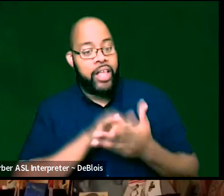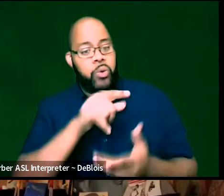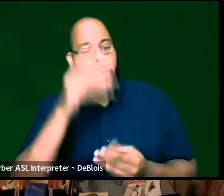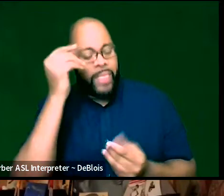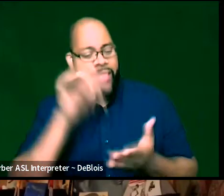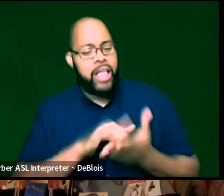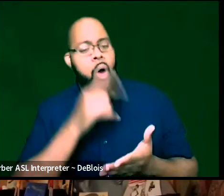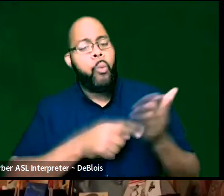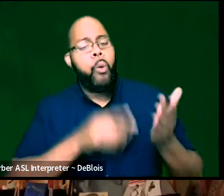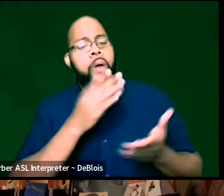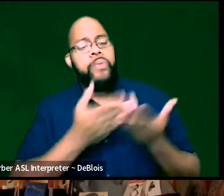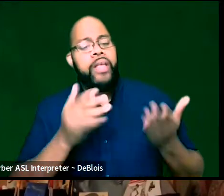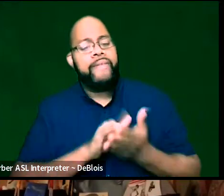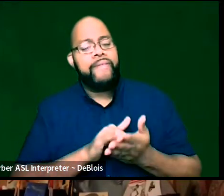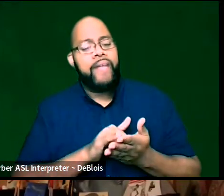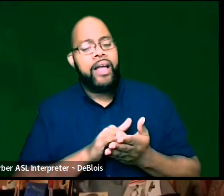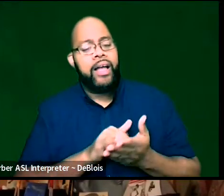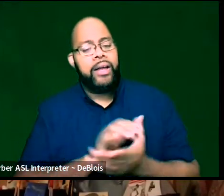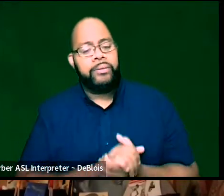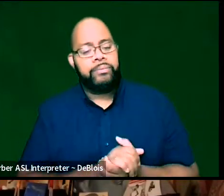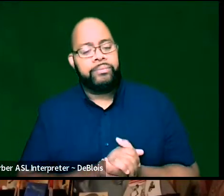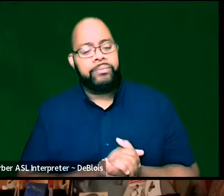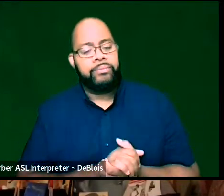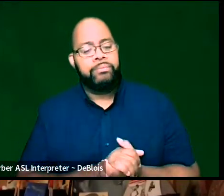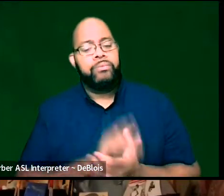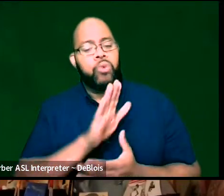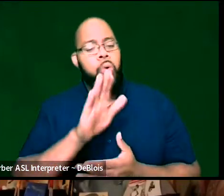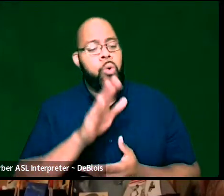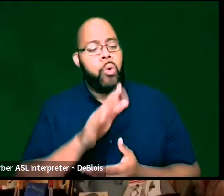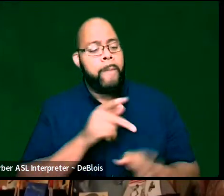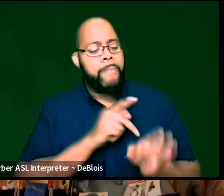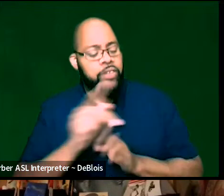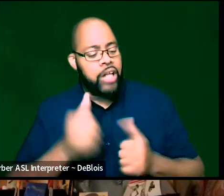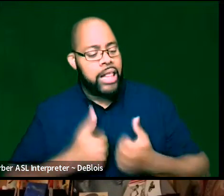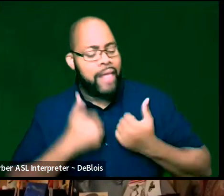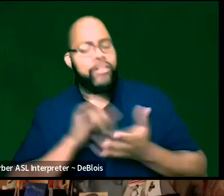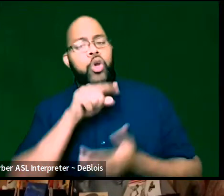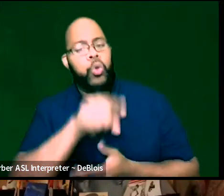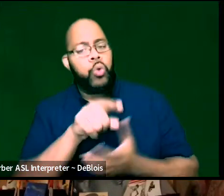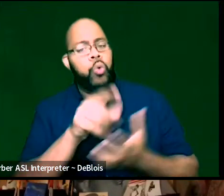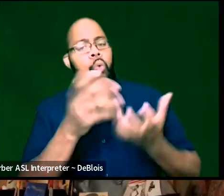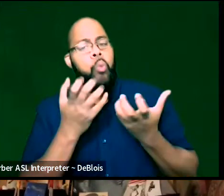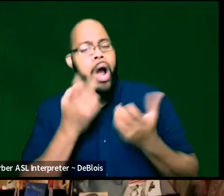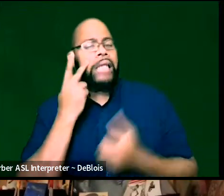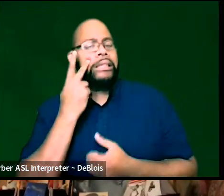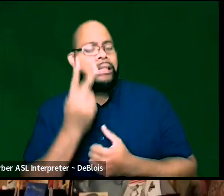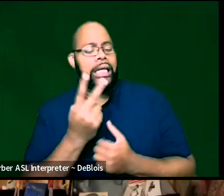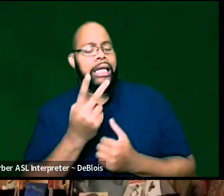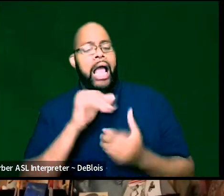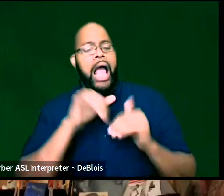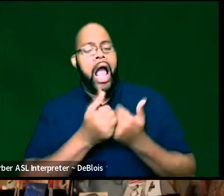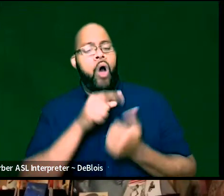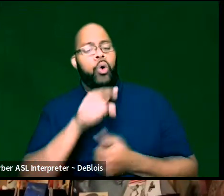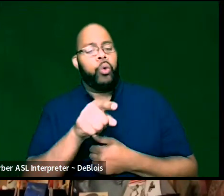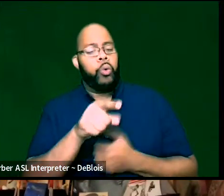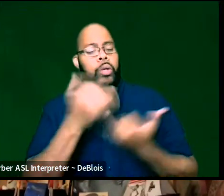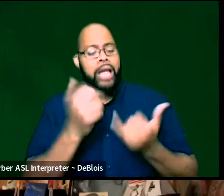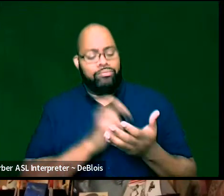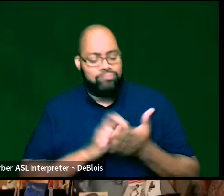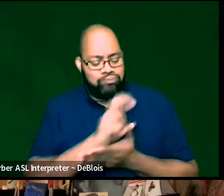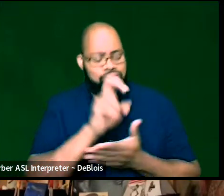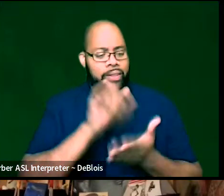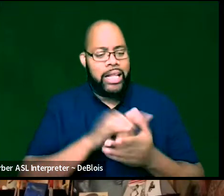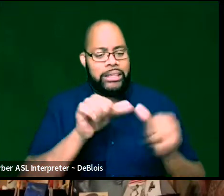like, what are those aspects of your professional life that you would like to see? And how are you navigating